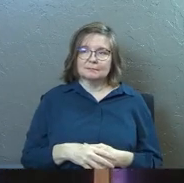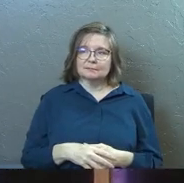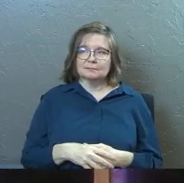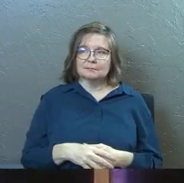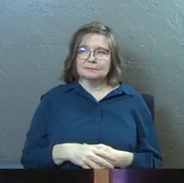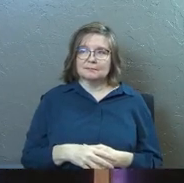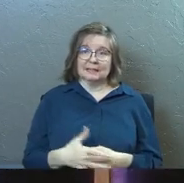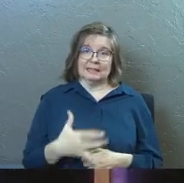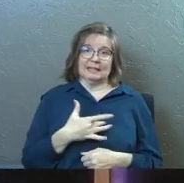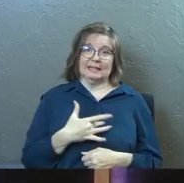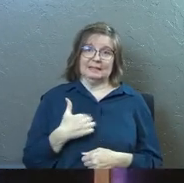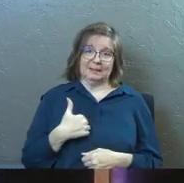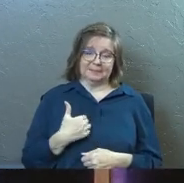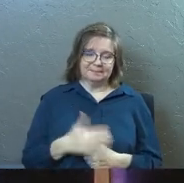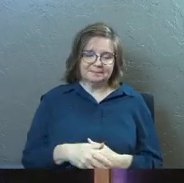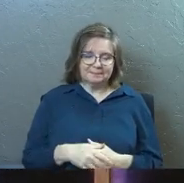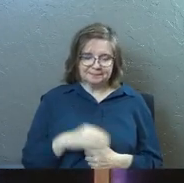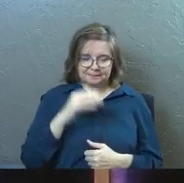He gets me.